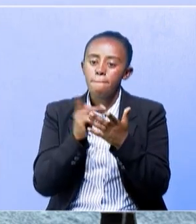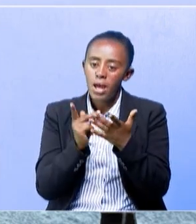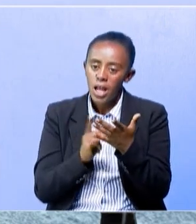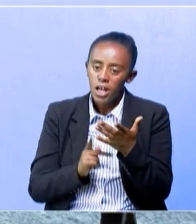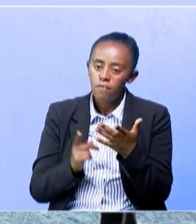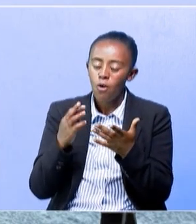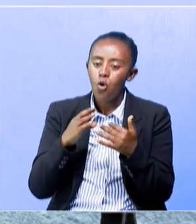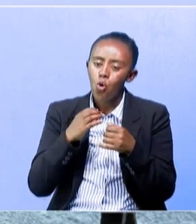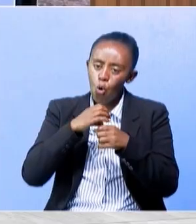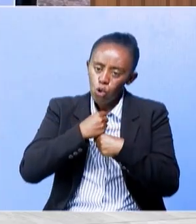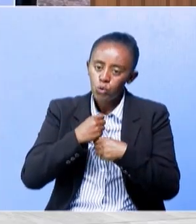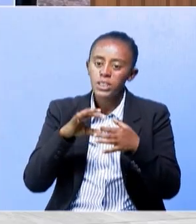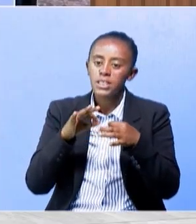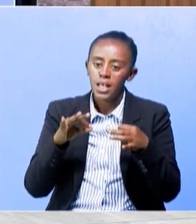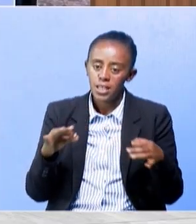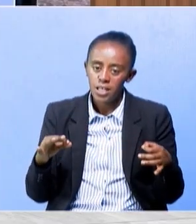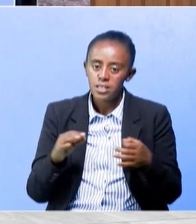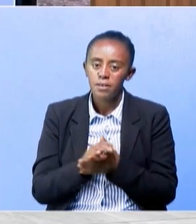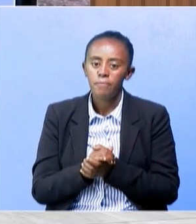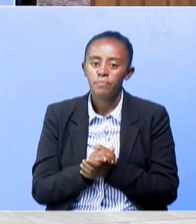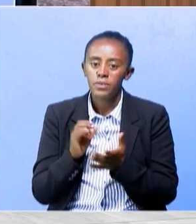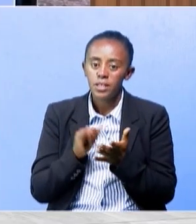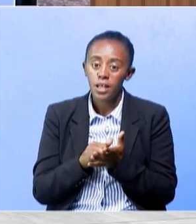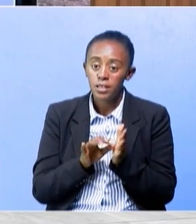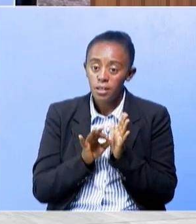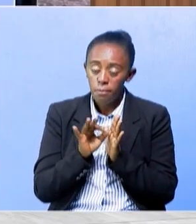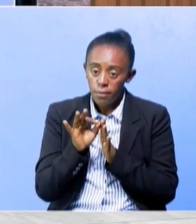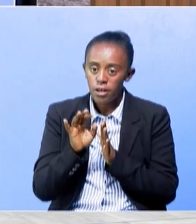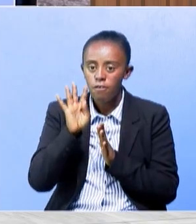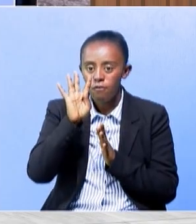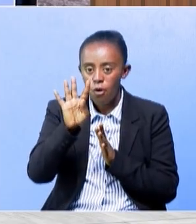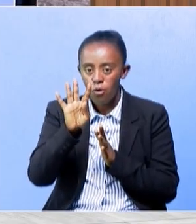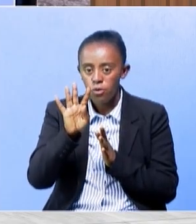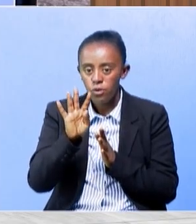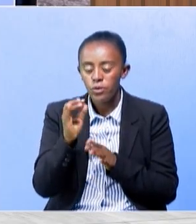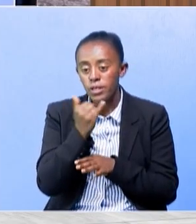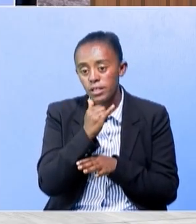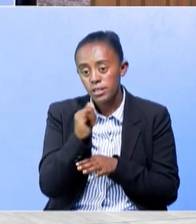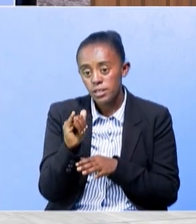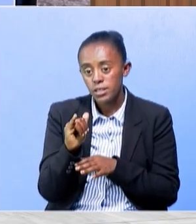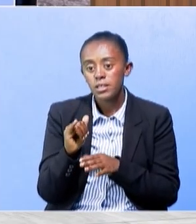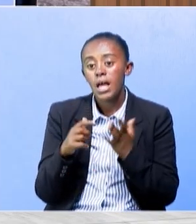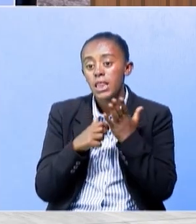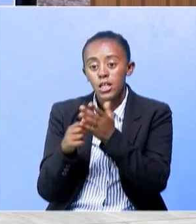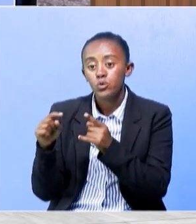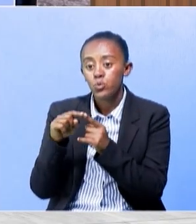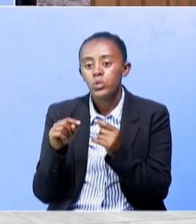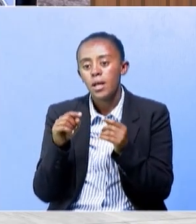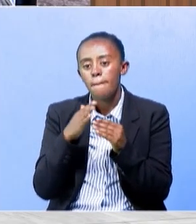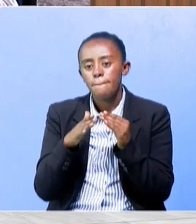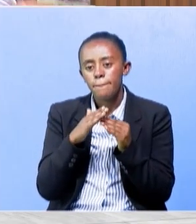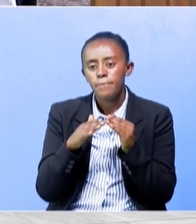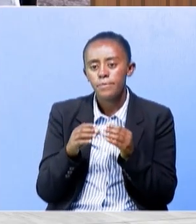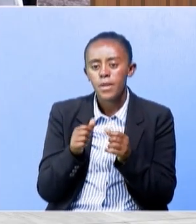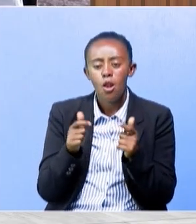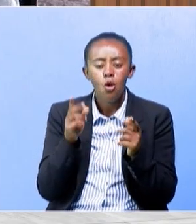the concluding sentence. That should be number 4. Their trip to the beach was a